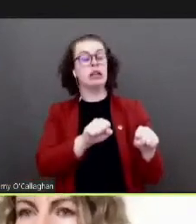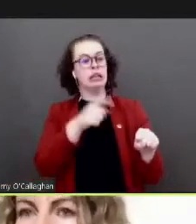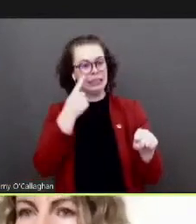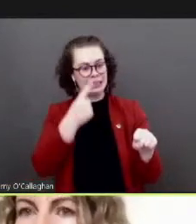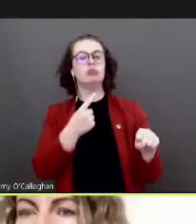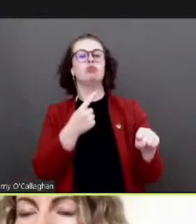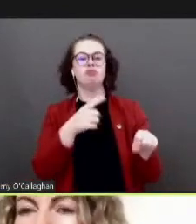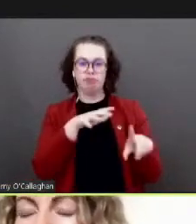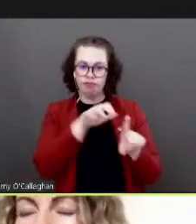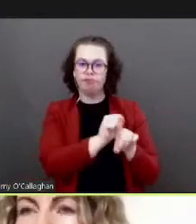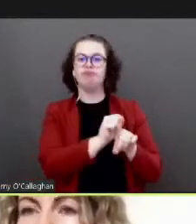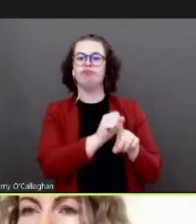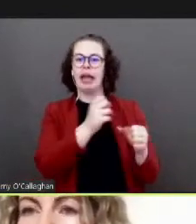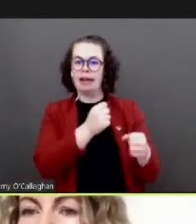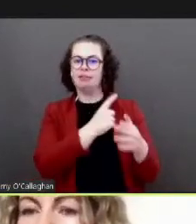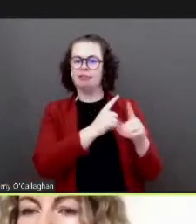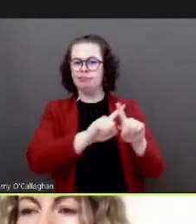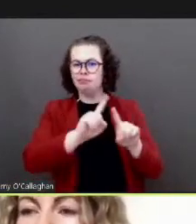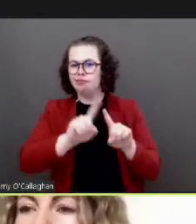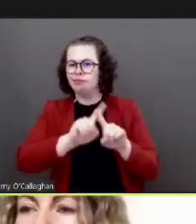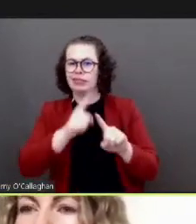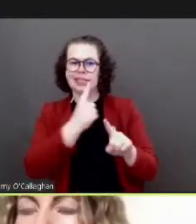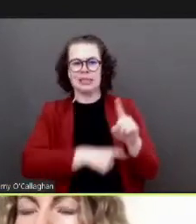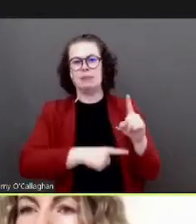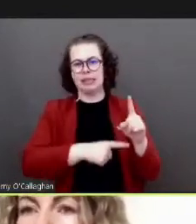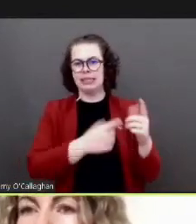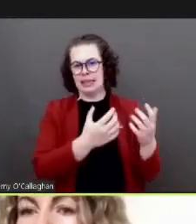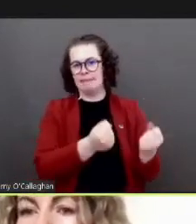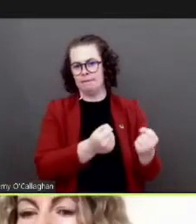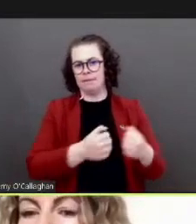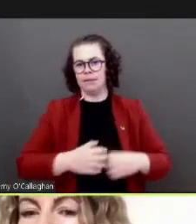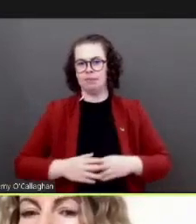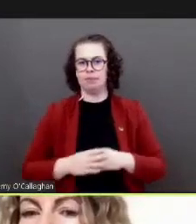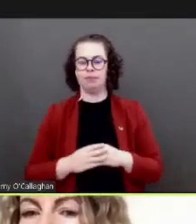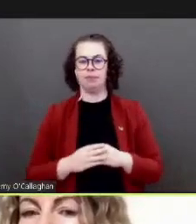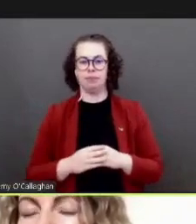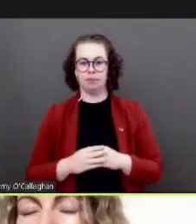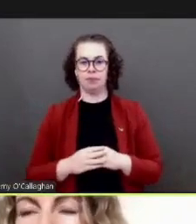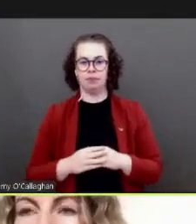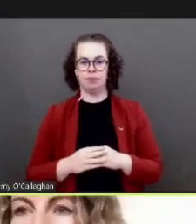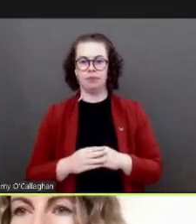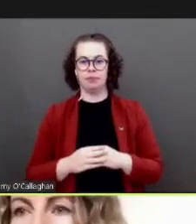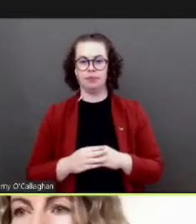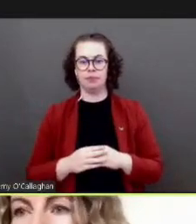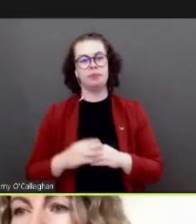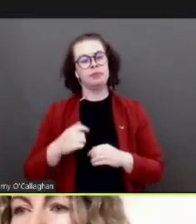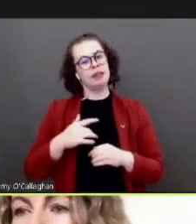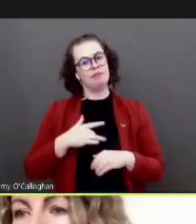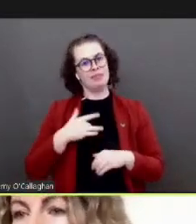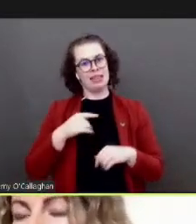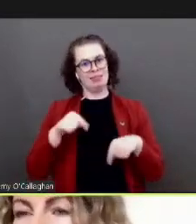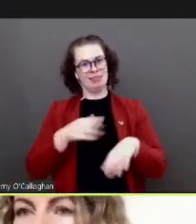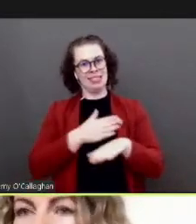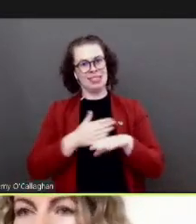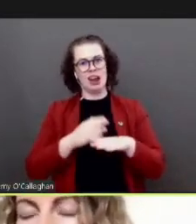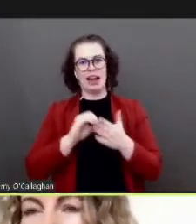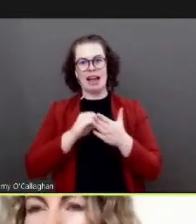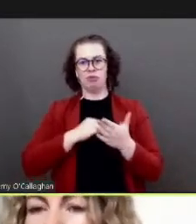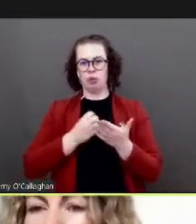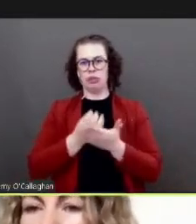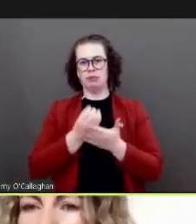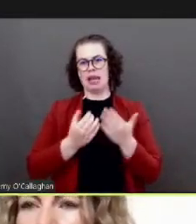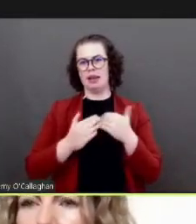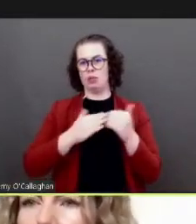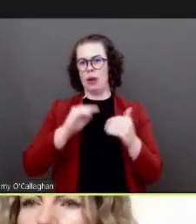various forms. To begin with, it's important that I say a little bit about what we mean by mental health. And